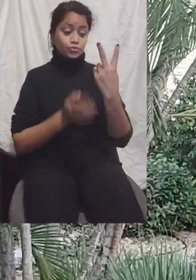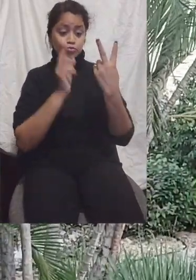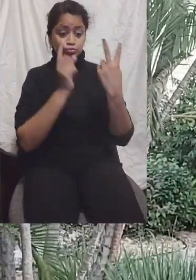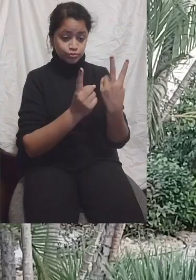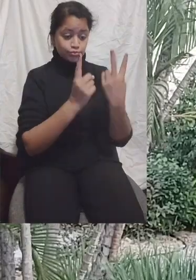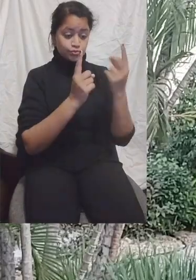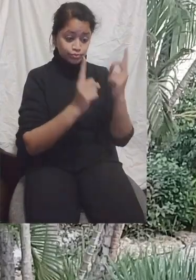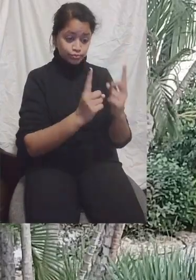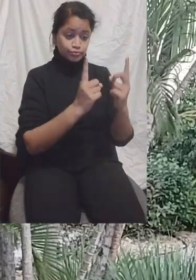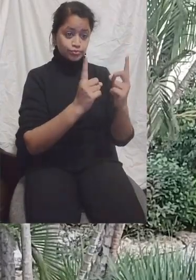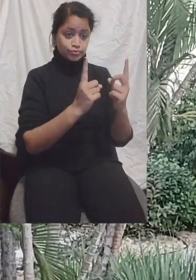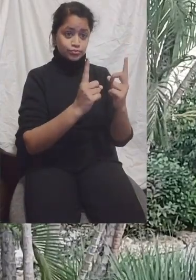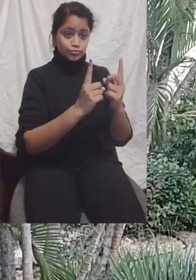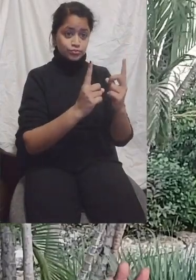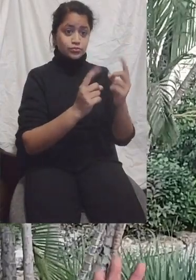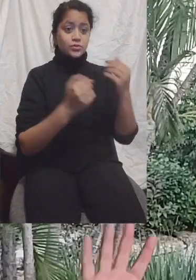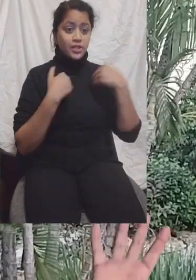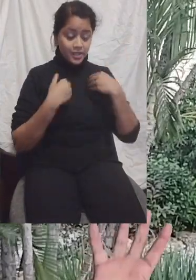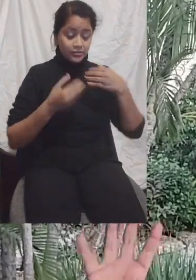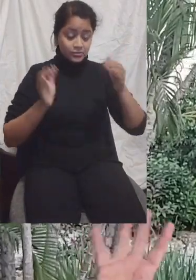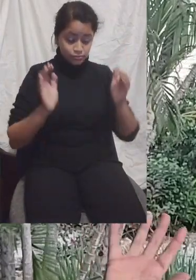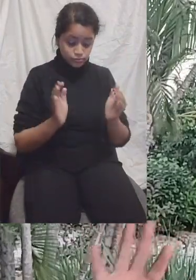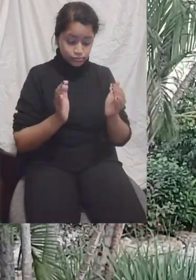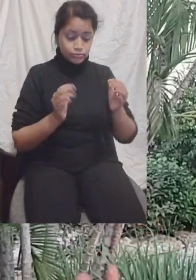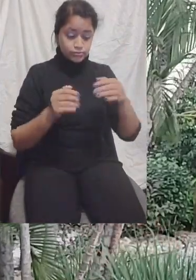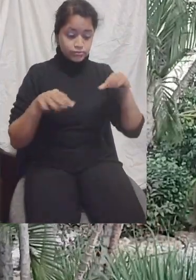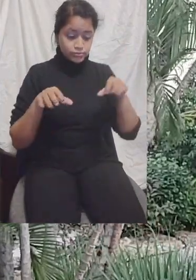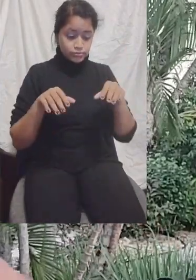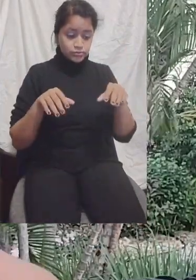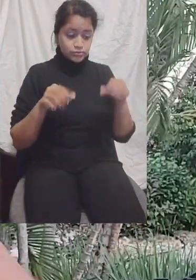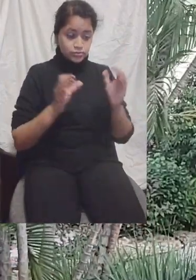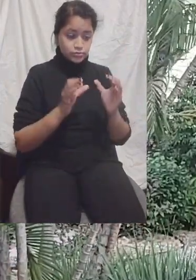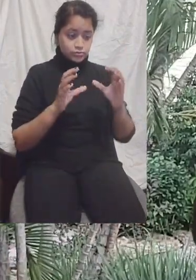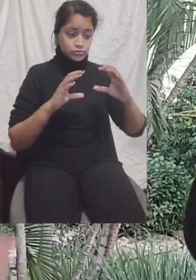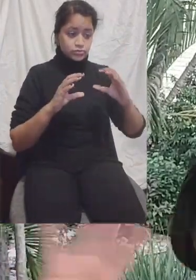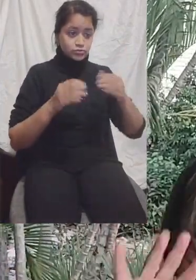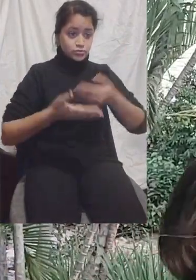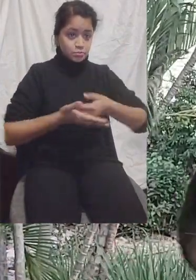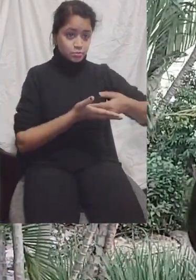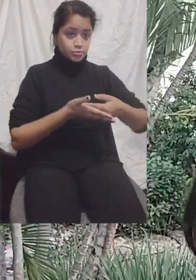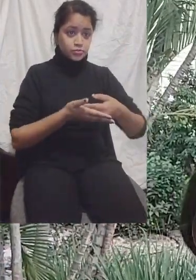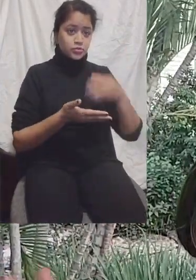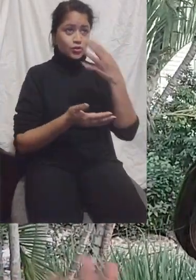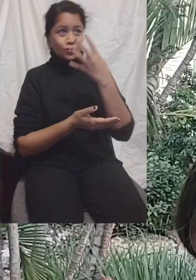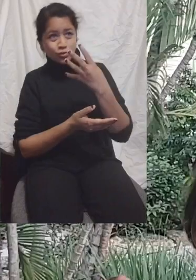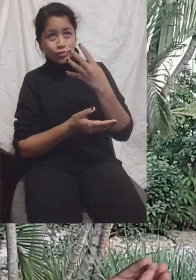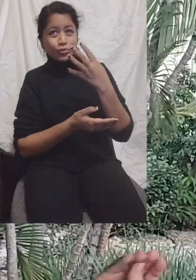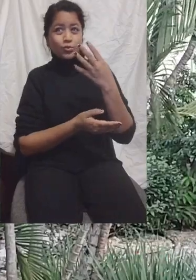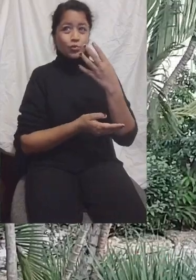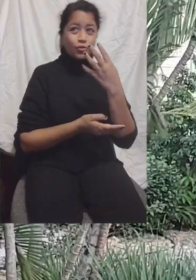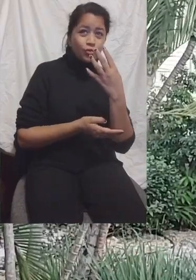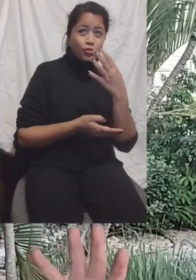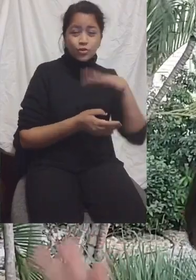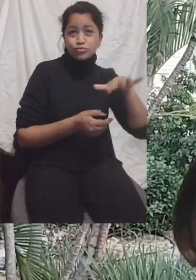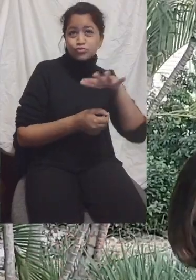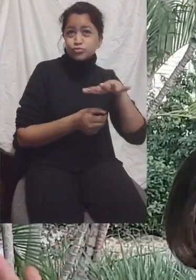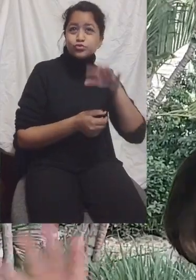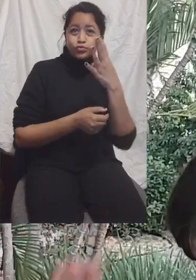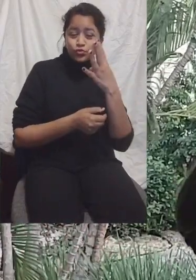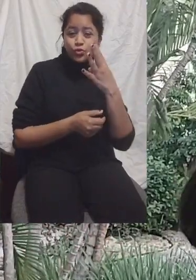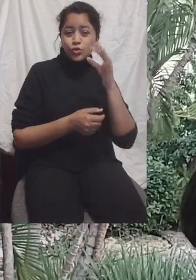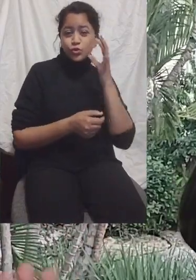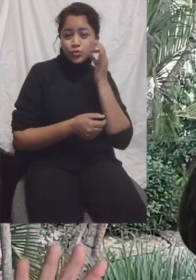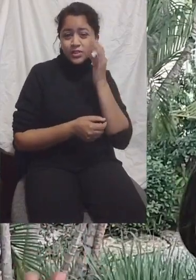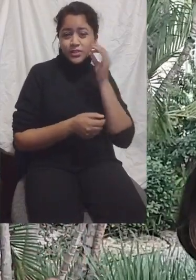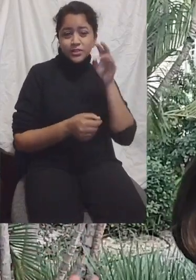you take, for example, these cats here, so the two cats, if they were to have